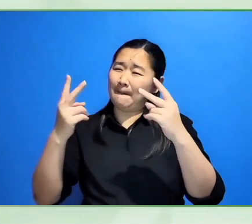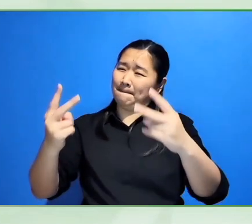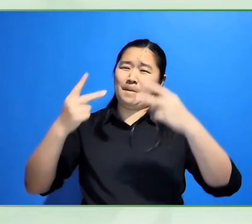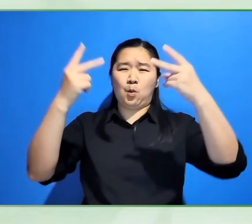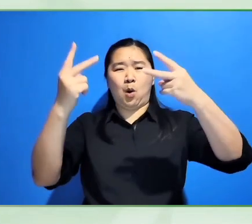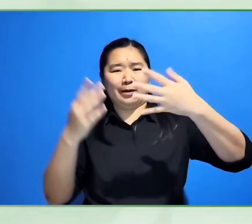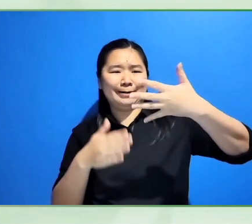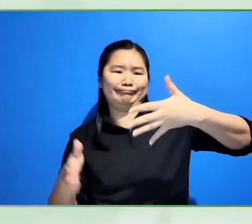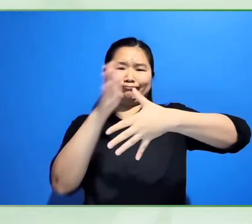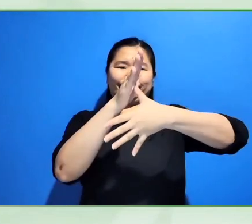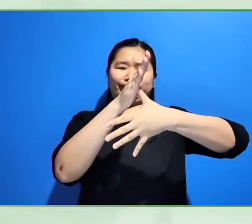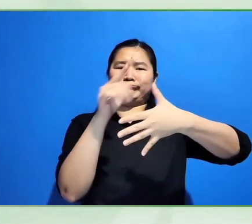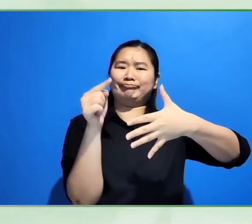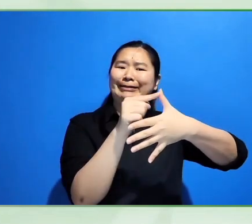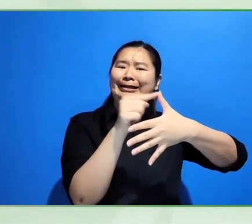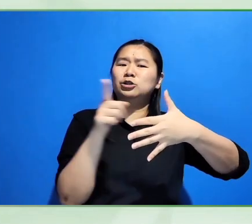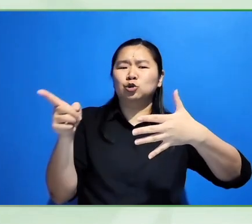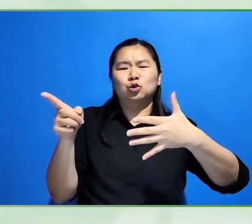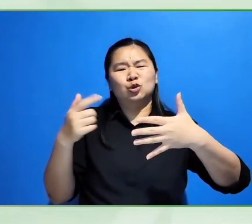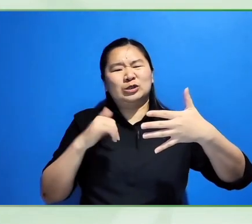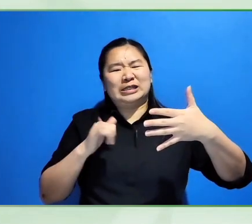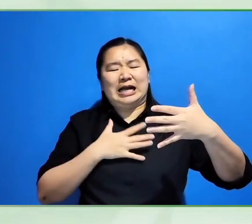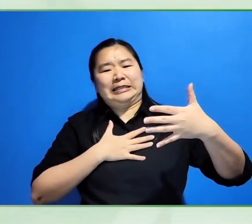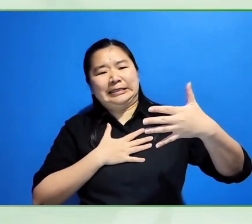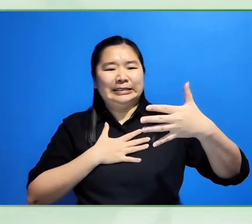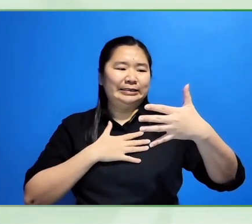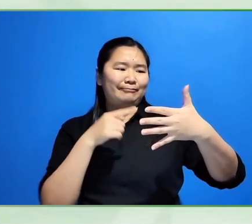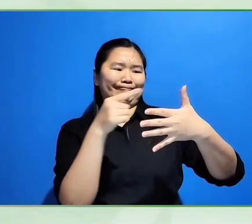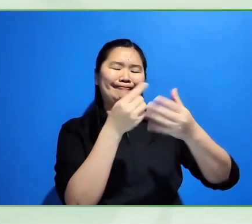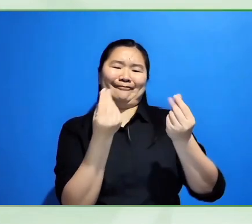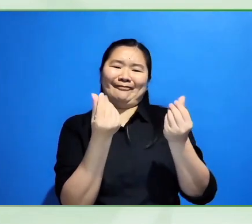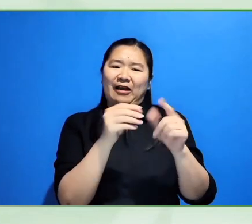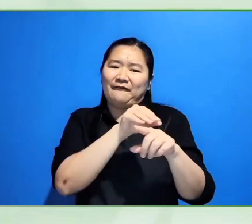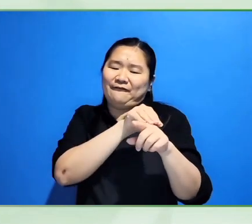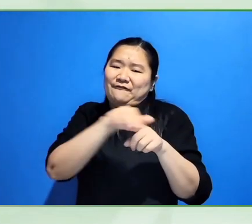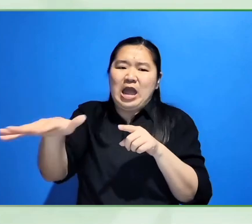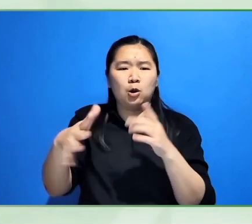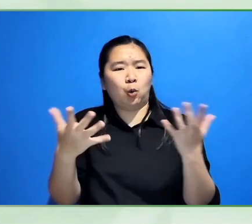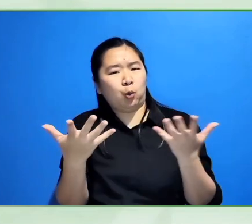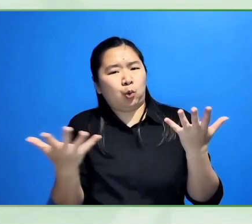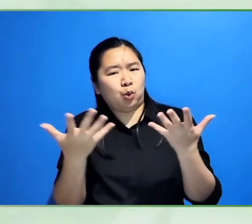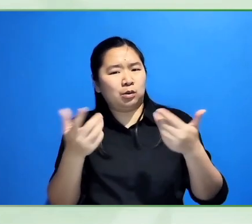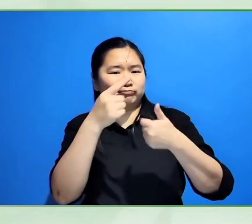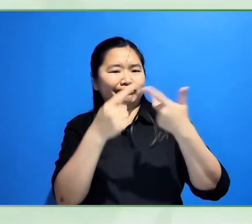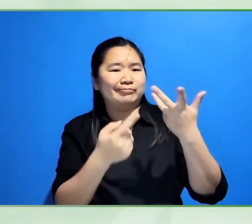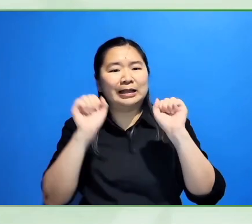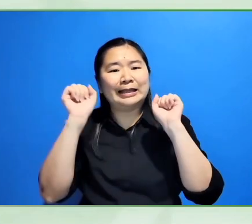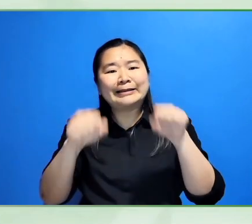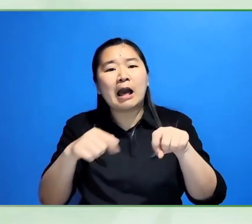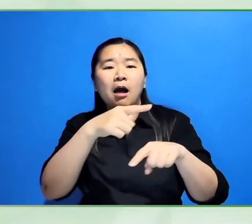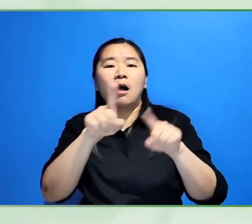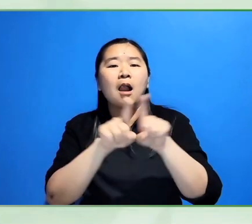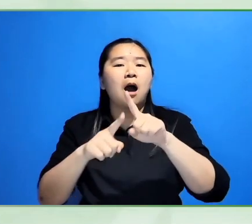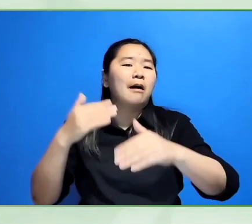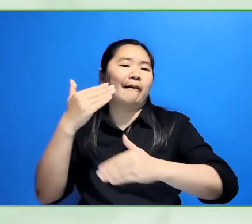overall, globally, the prosthetics world, there's simply not enough prosthetists to fit the need. So when